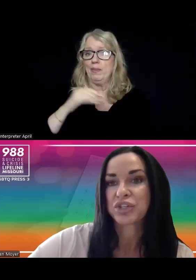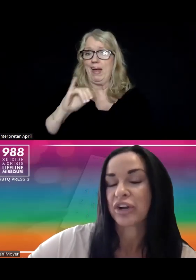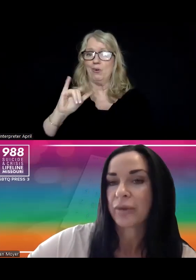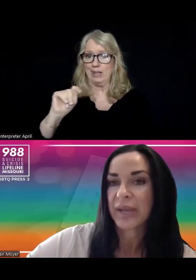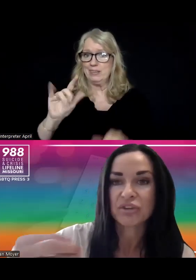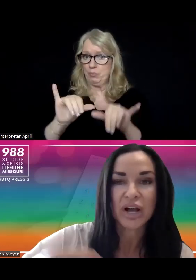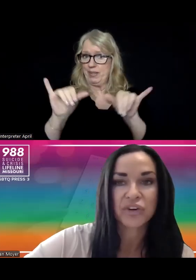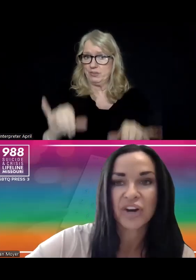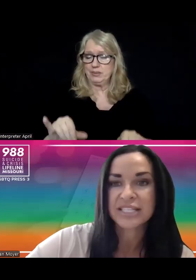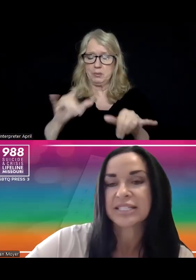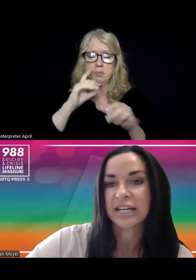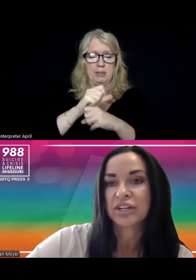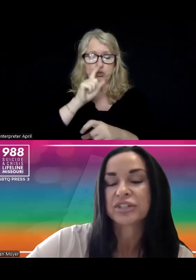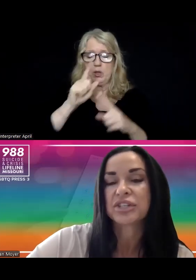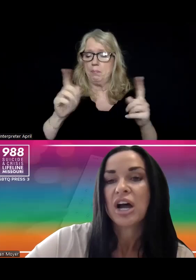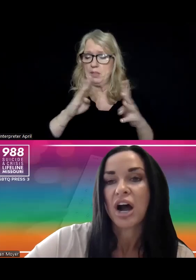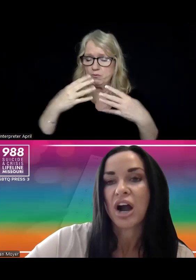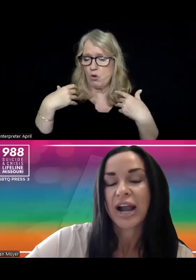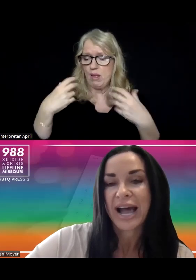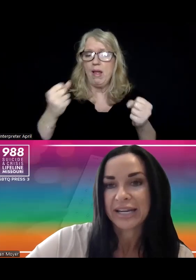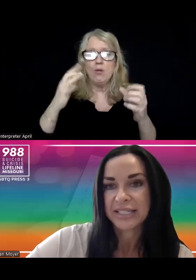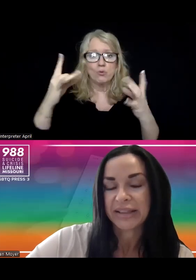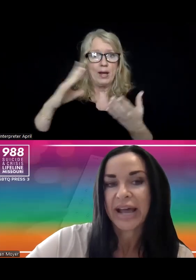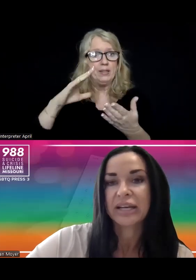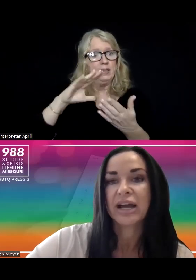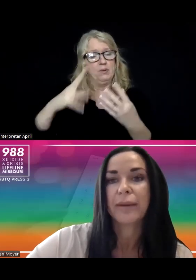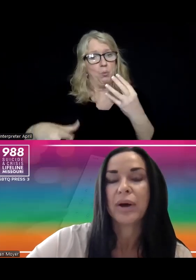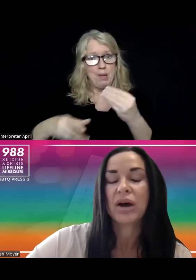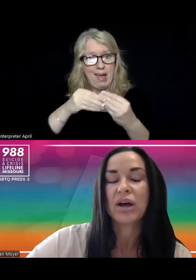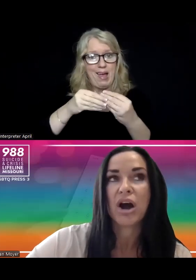make sure that our behavioral health crisis centers are added